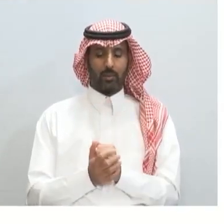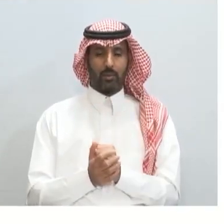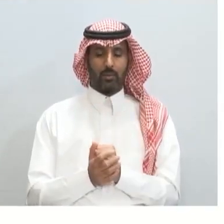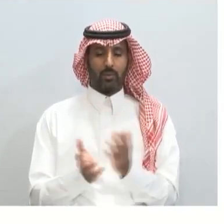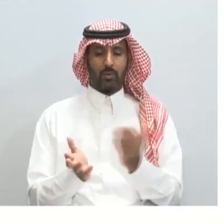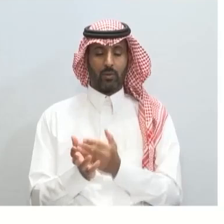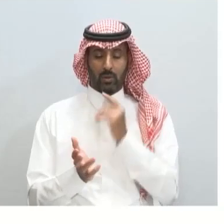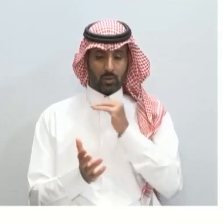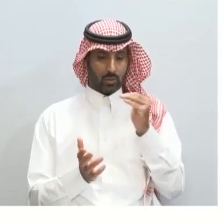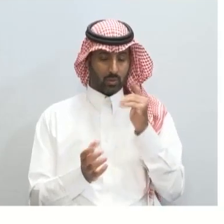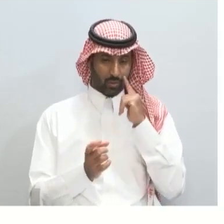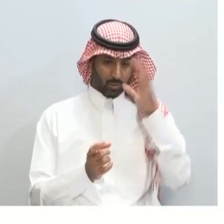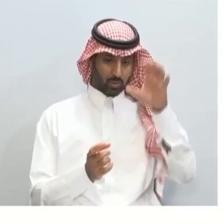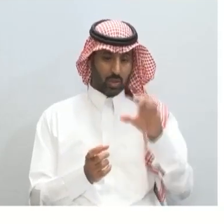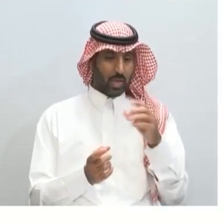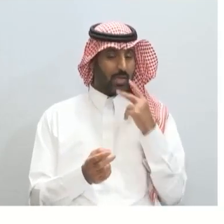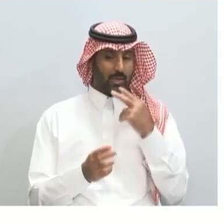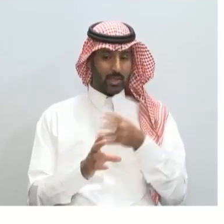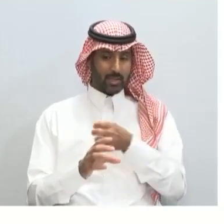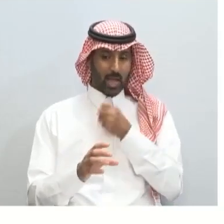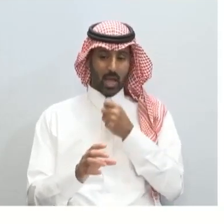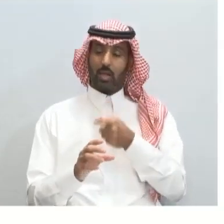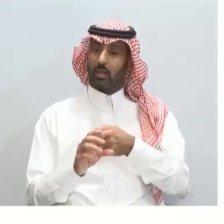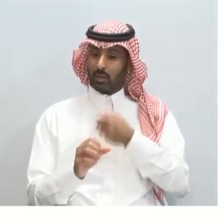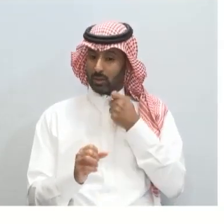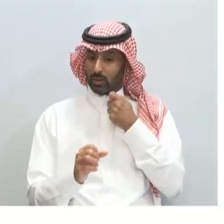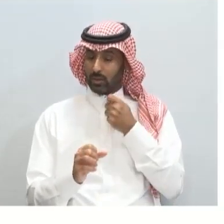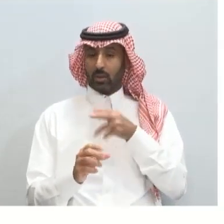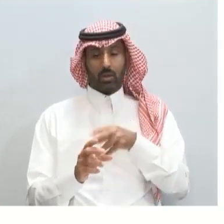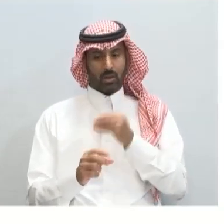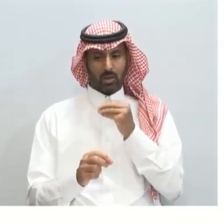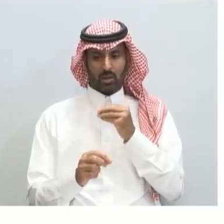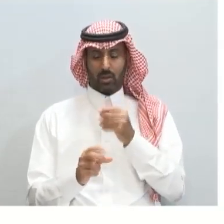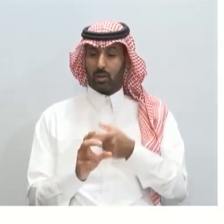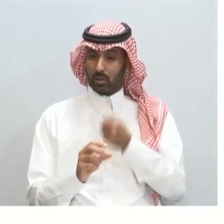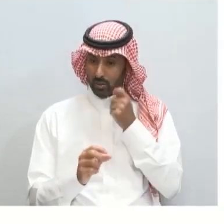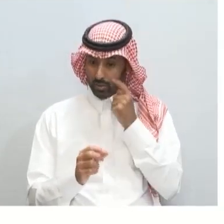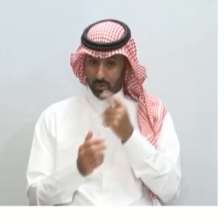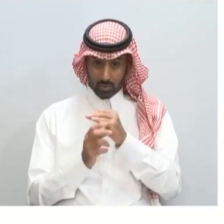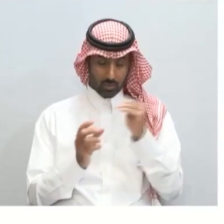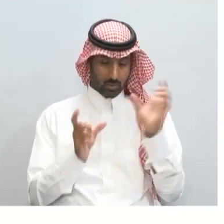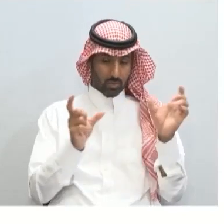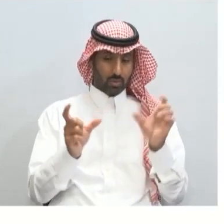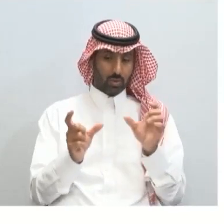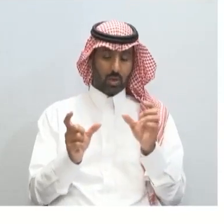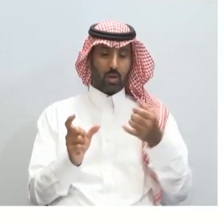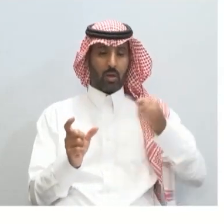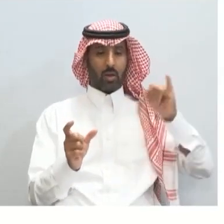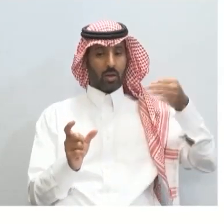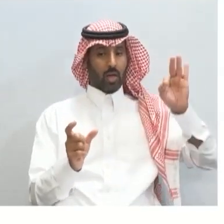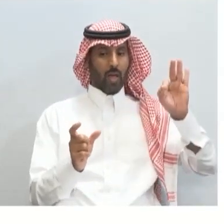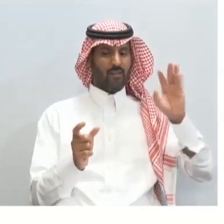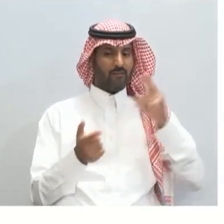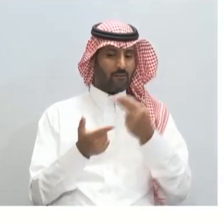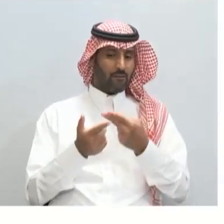it do these sentences include a result Clause yes of course this is the result Clause but the if Clause is